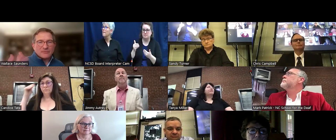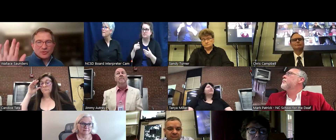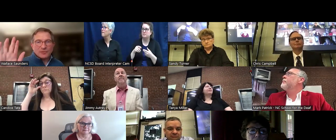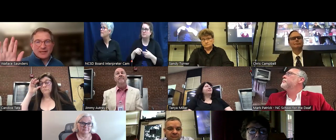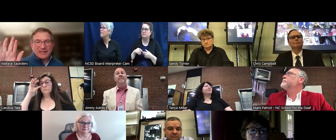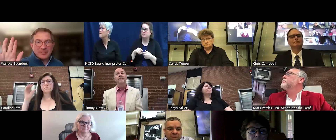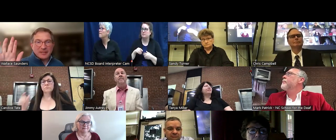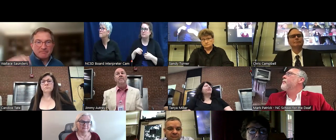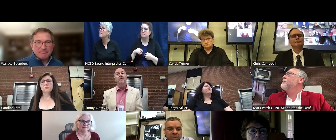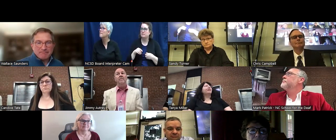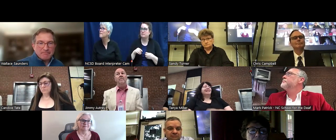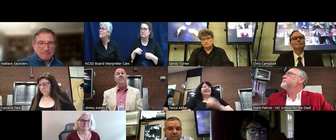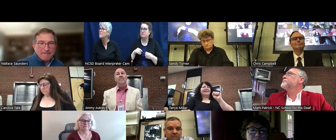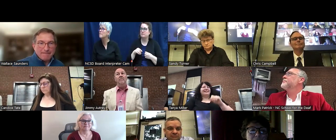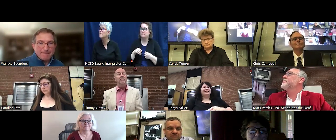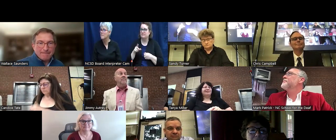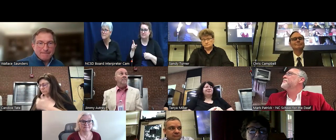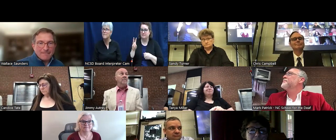Did you recognize me?